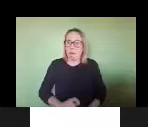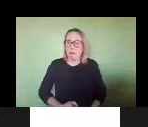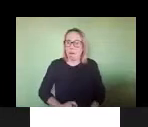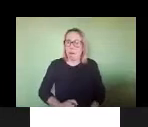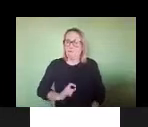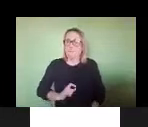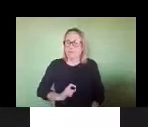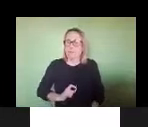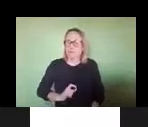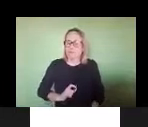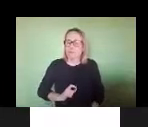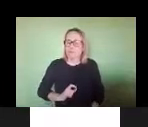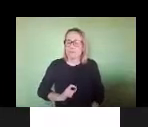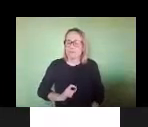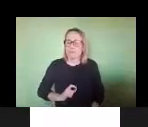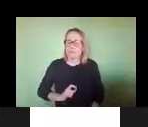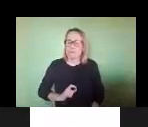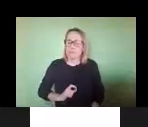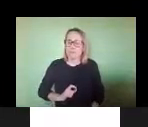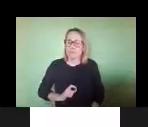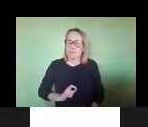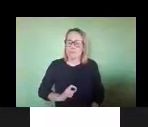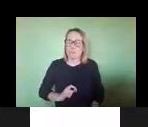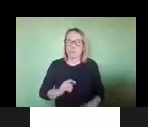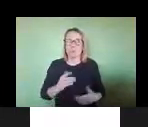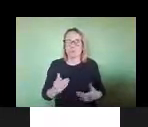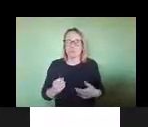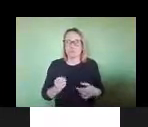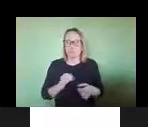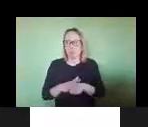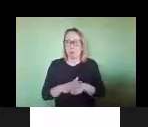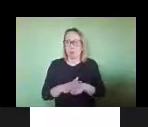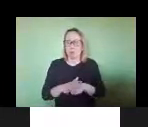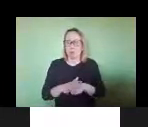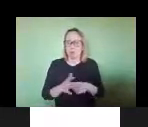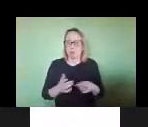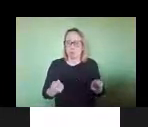up a bit. But then obviously when the pandemic hit,